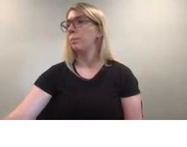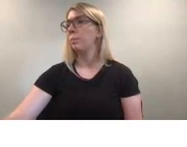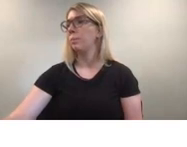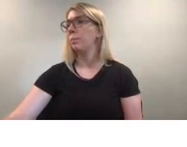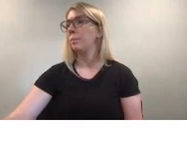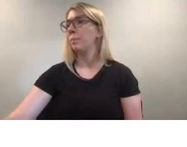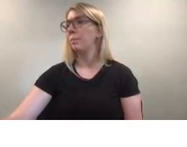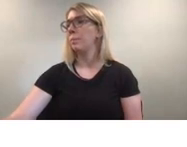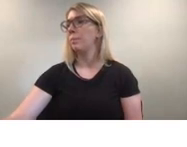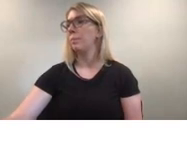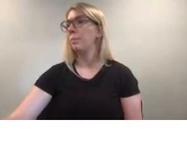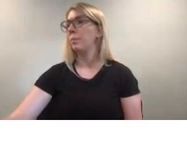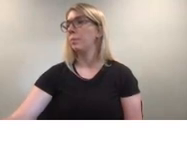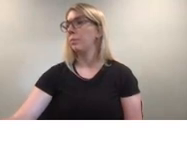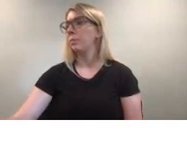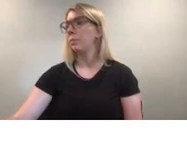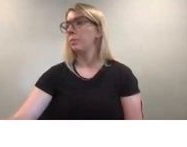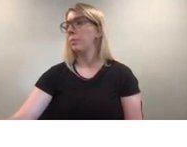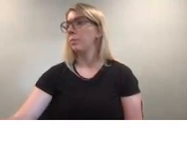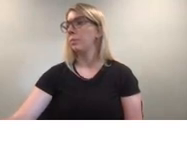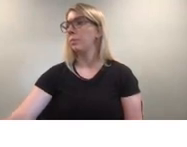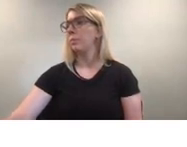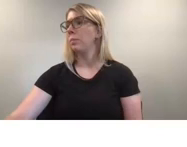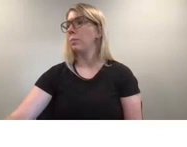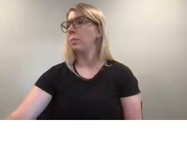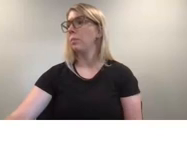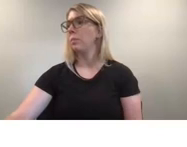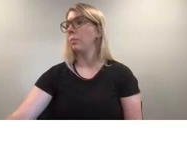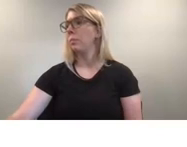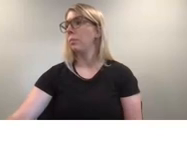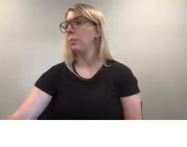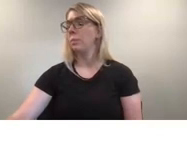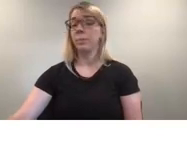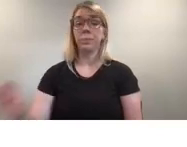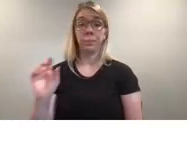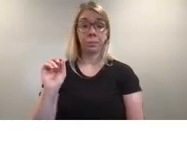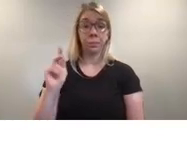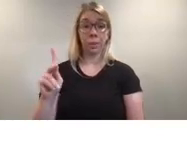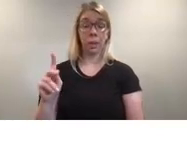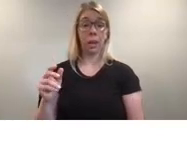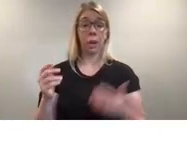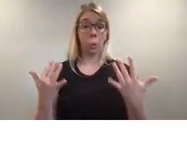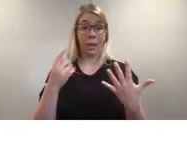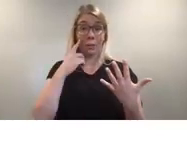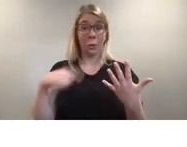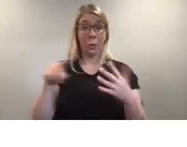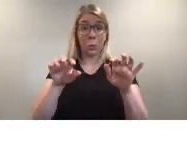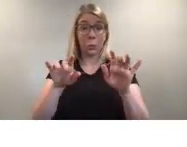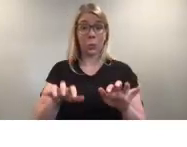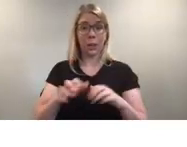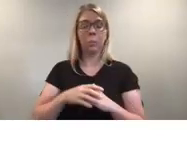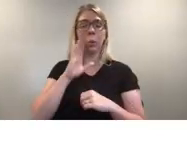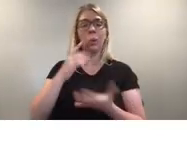While I'm waiting for people to put their information in the chat, let me go over what today is going to look like a little